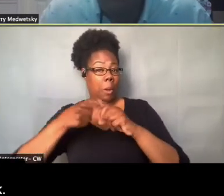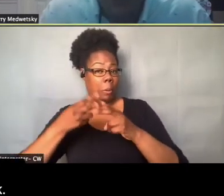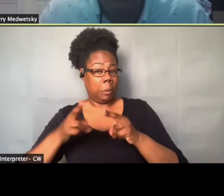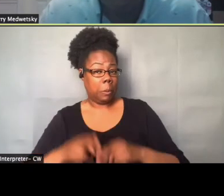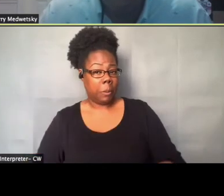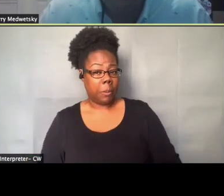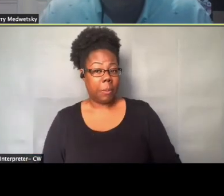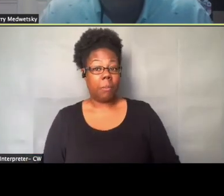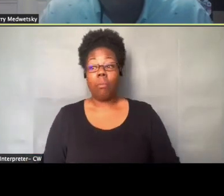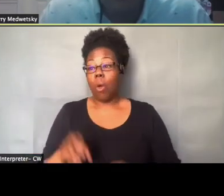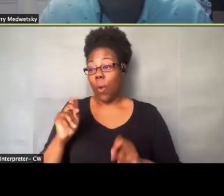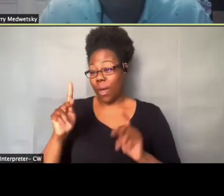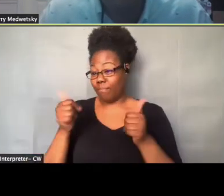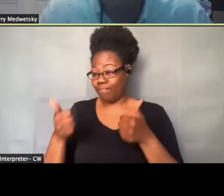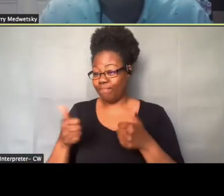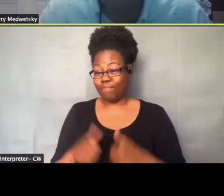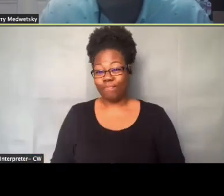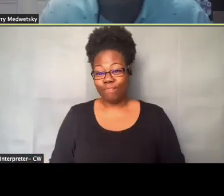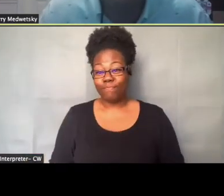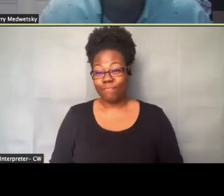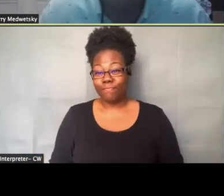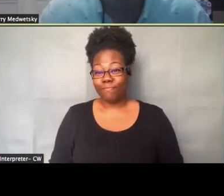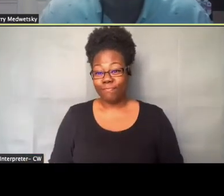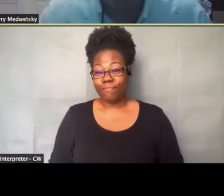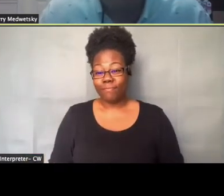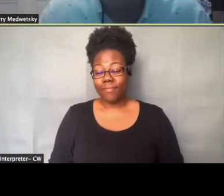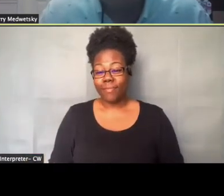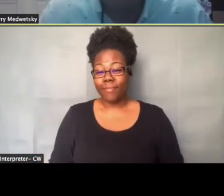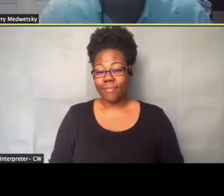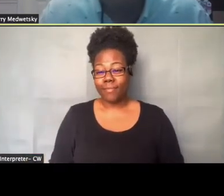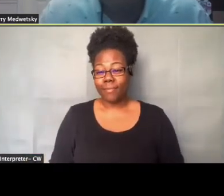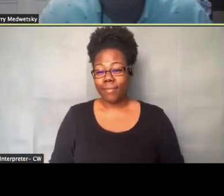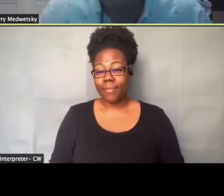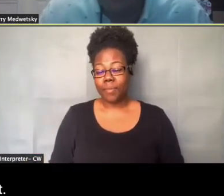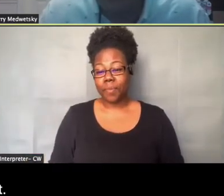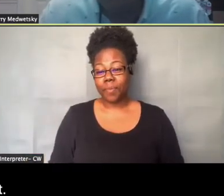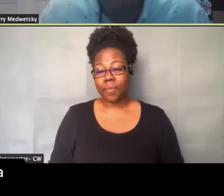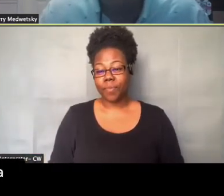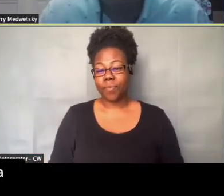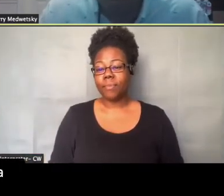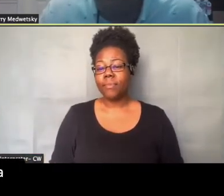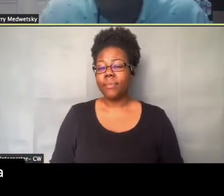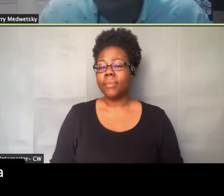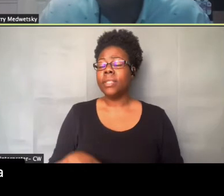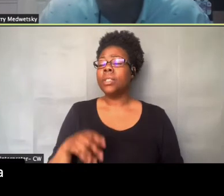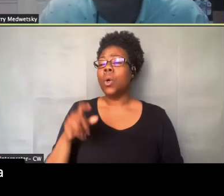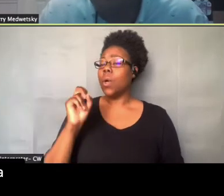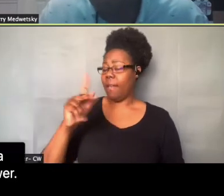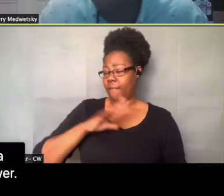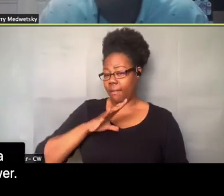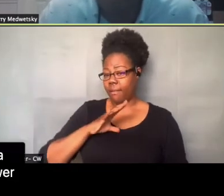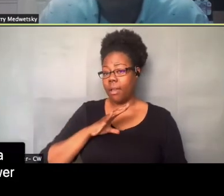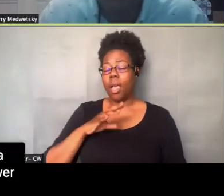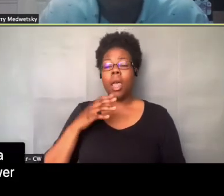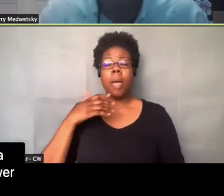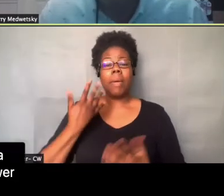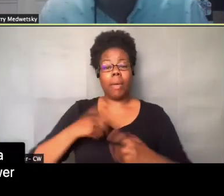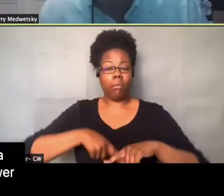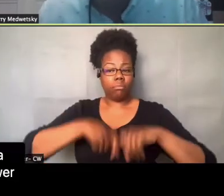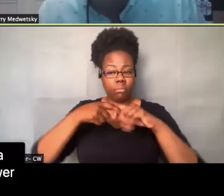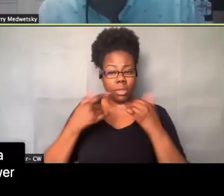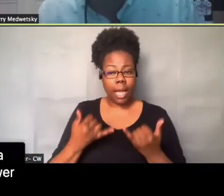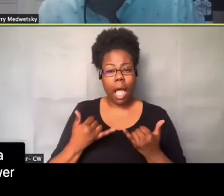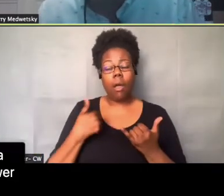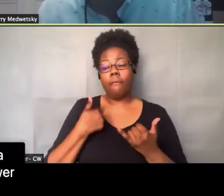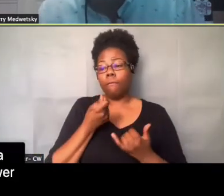Okay, great. And then, because I think it'll be just a few minutes, take a break, and then hopefully answer questions. If people